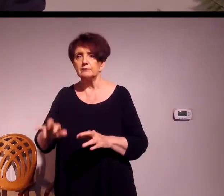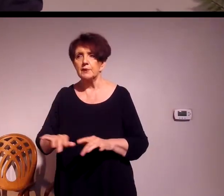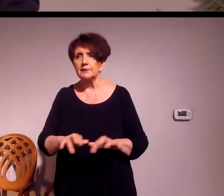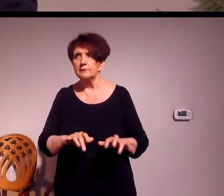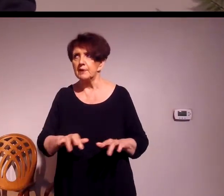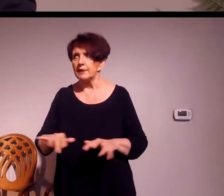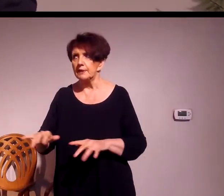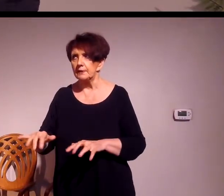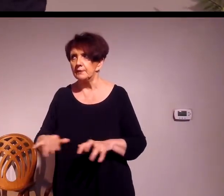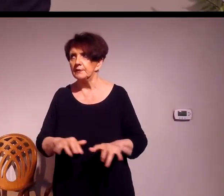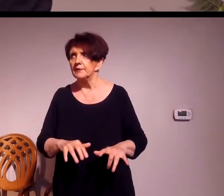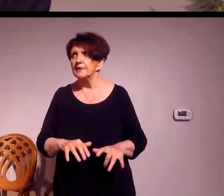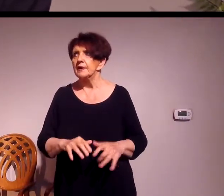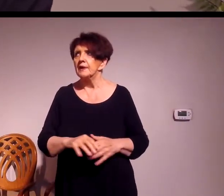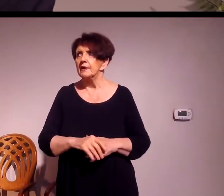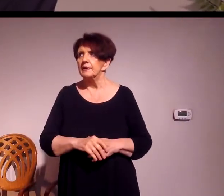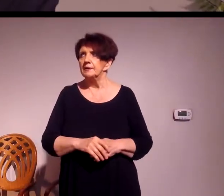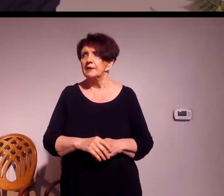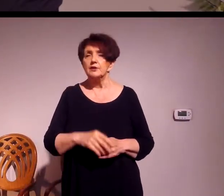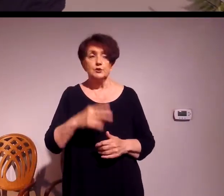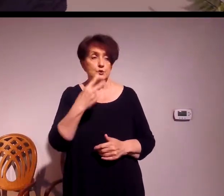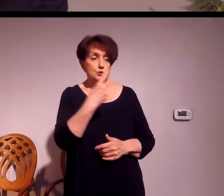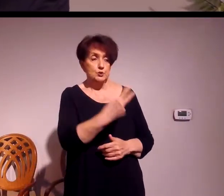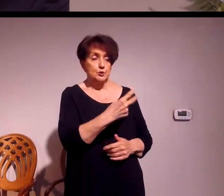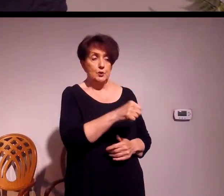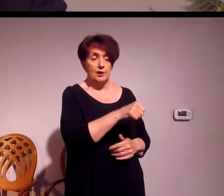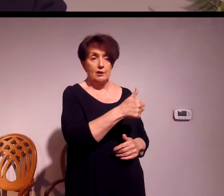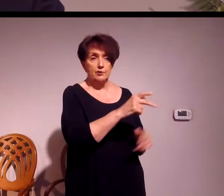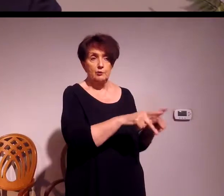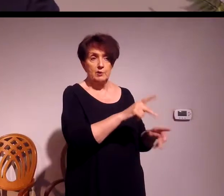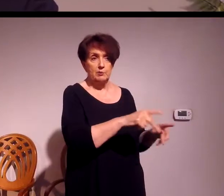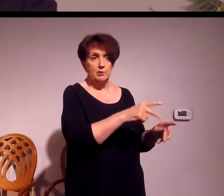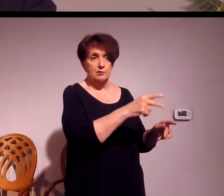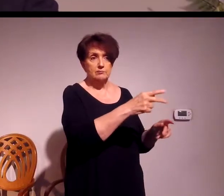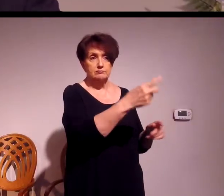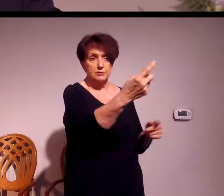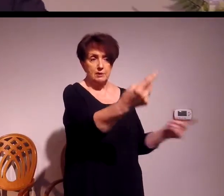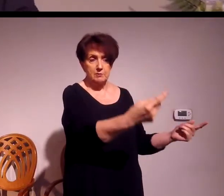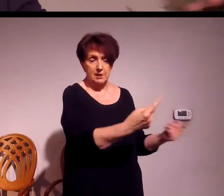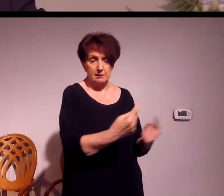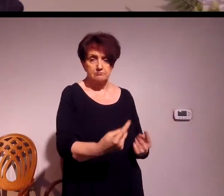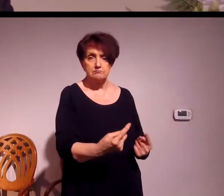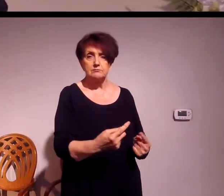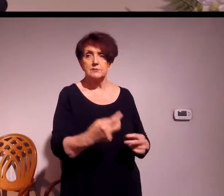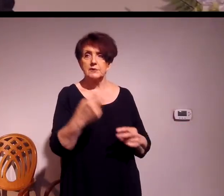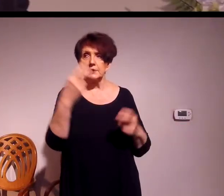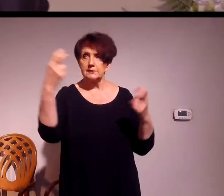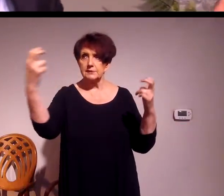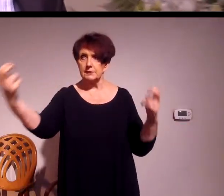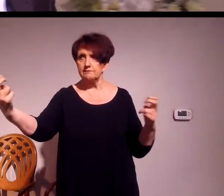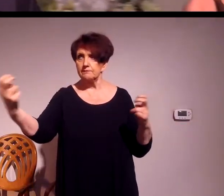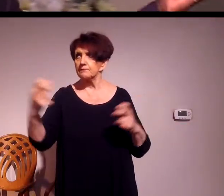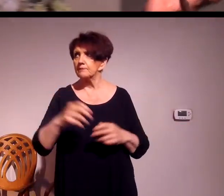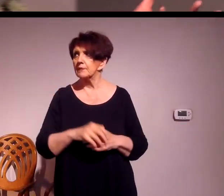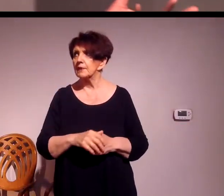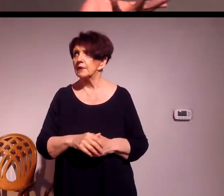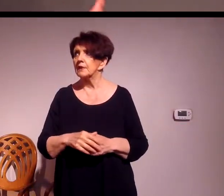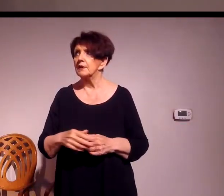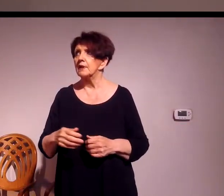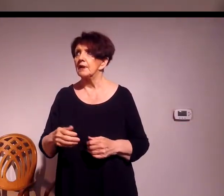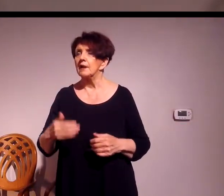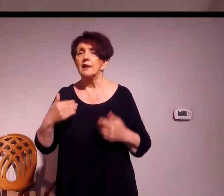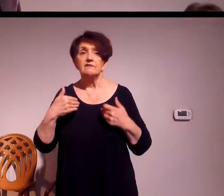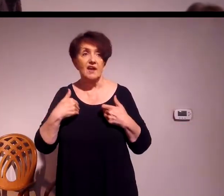who turned out to be her nephew. And they come in. And the teenager is like the usher for the day. And she sits up in the pulpit. And they begin